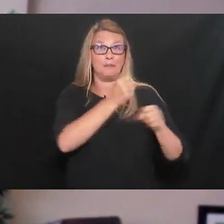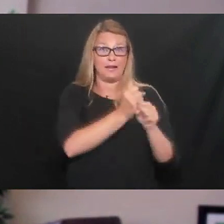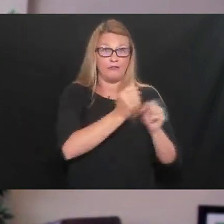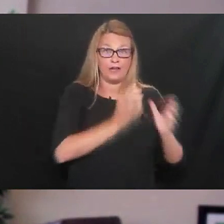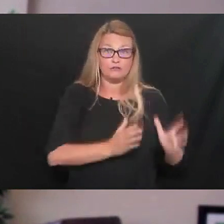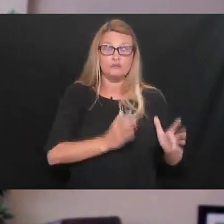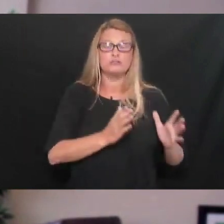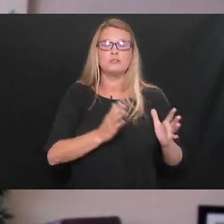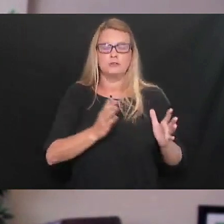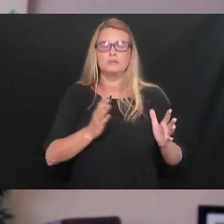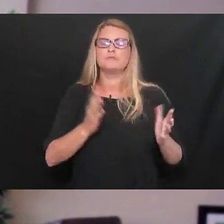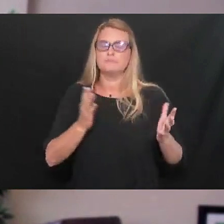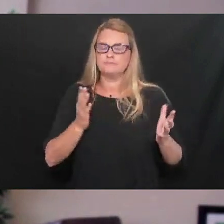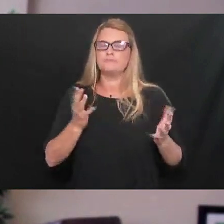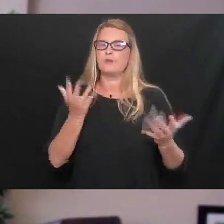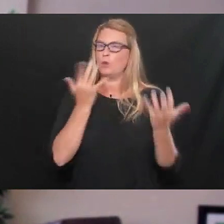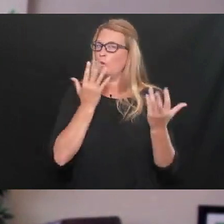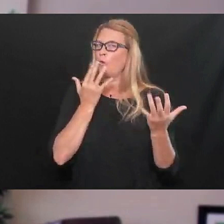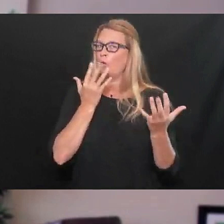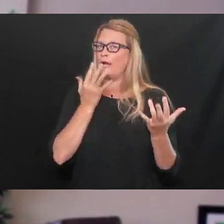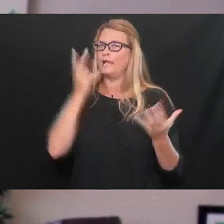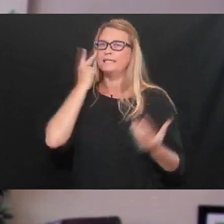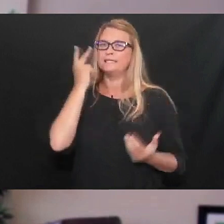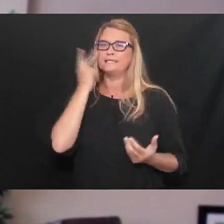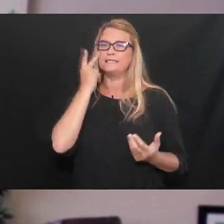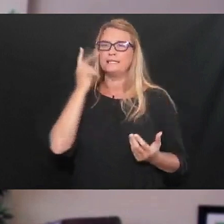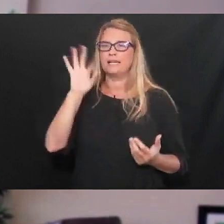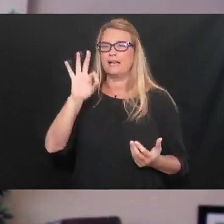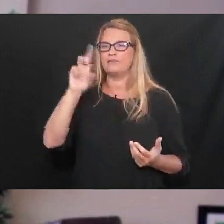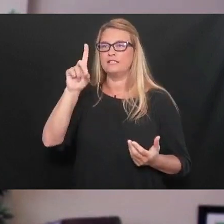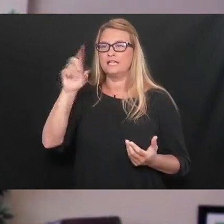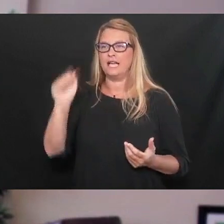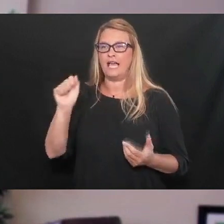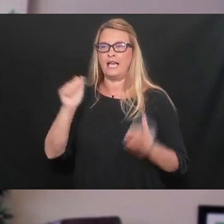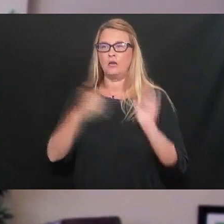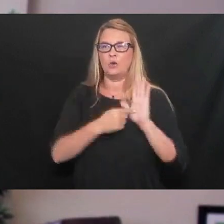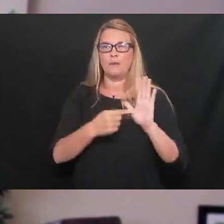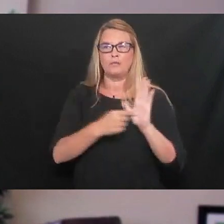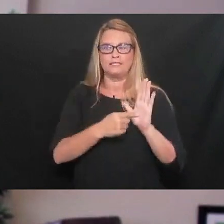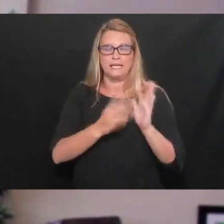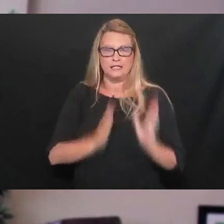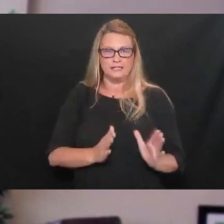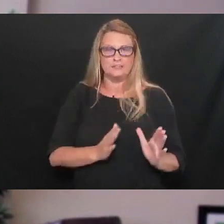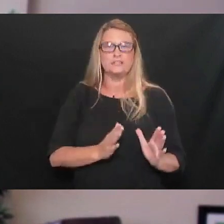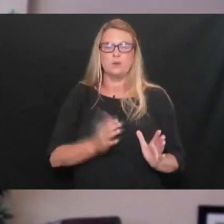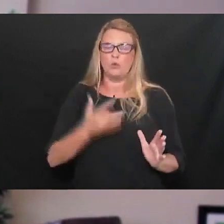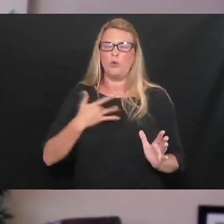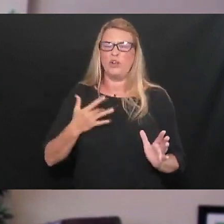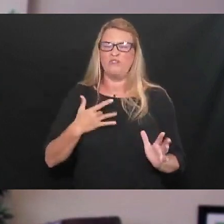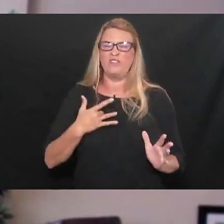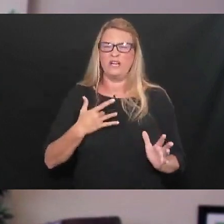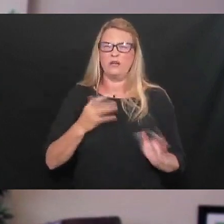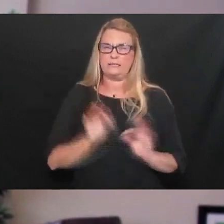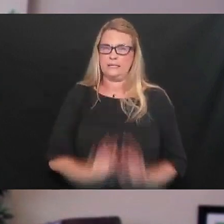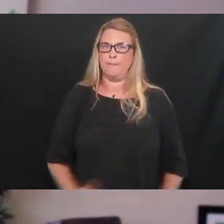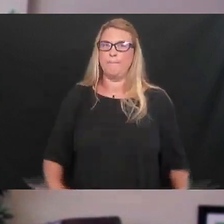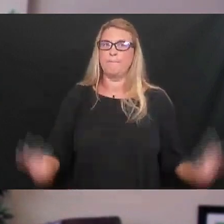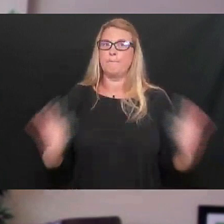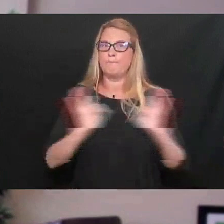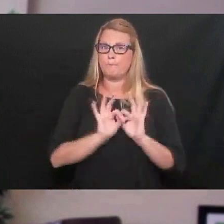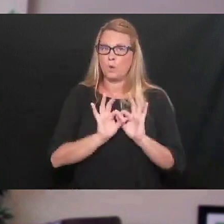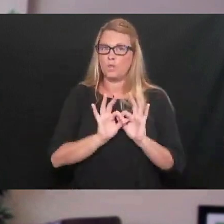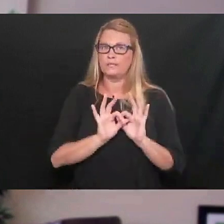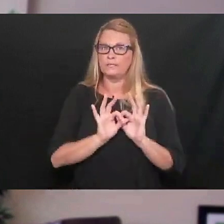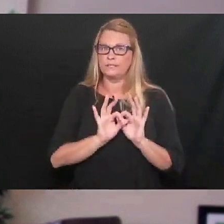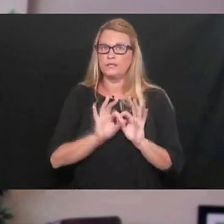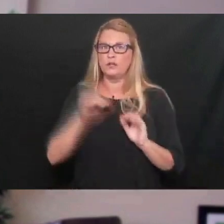are, waiting to talk to the FDA representatives, we feel like it's very, very important for us to push with